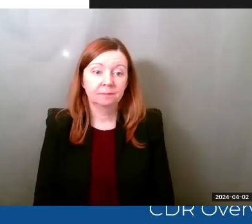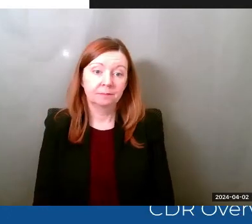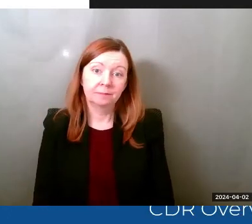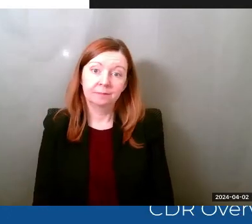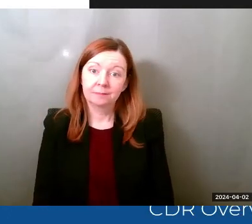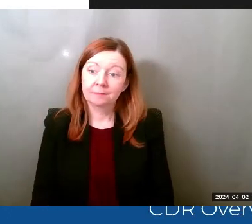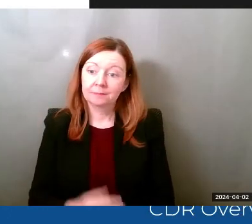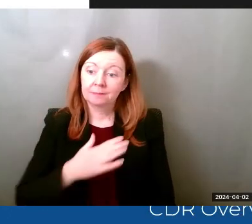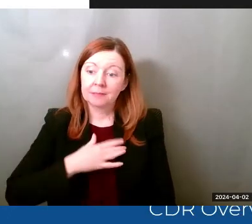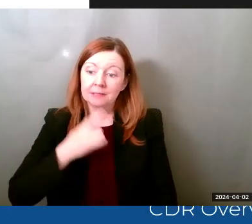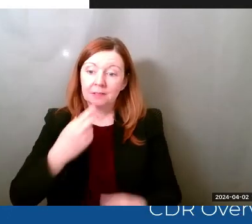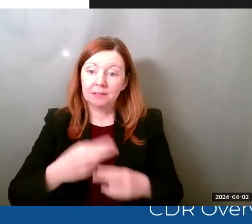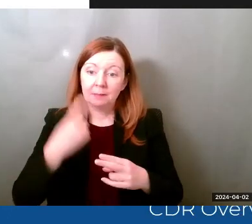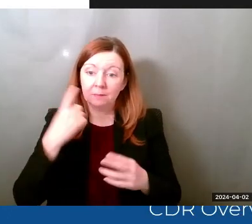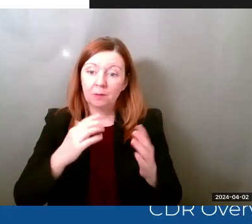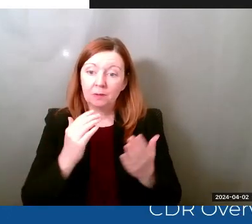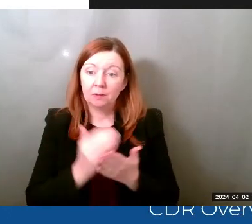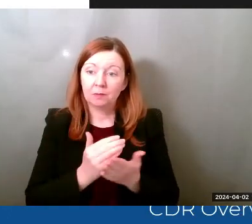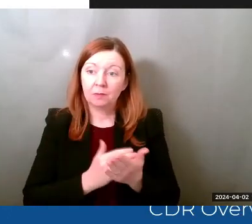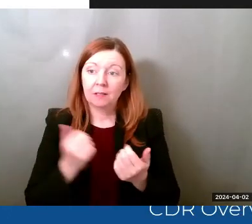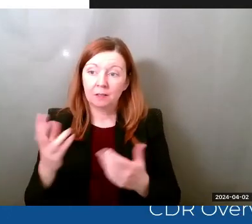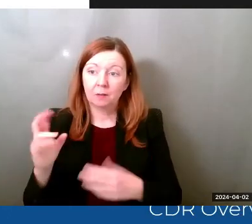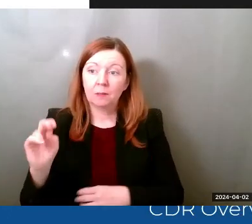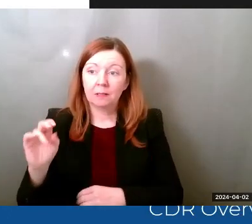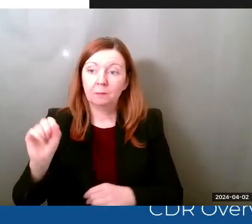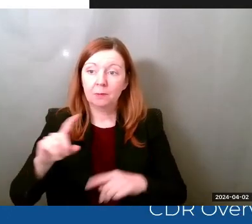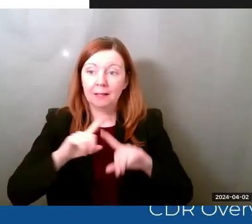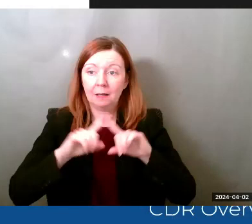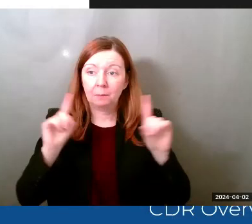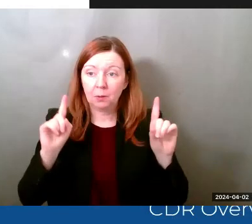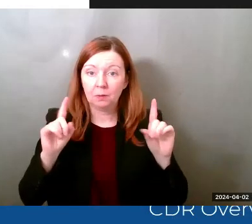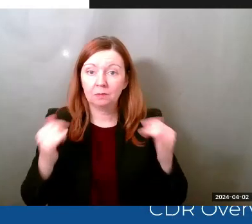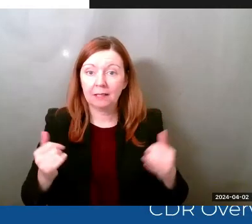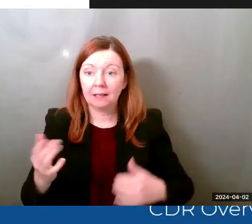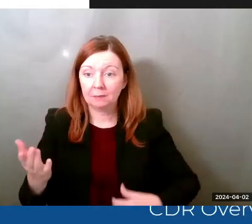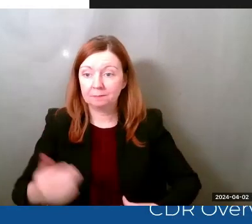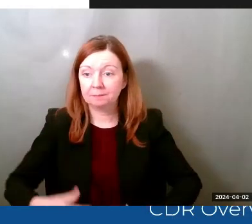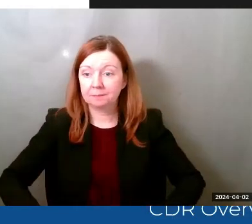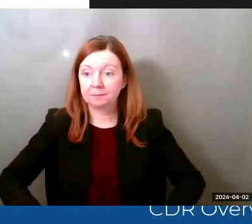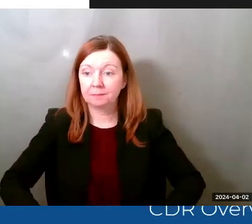Please state your name for the record. Hi, William, you should be able to unmute at this time.